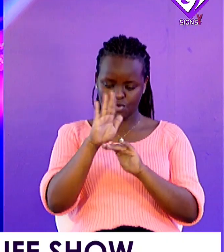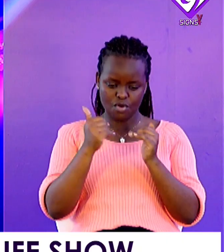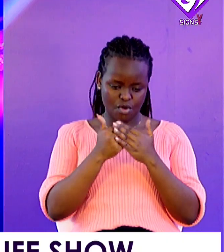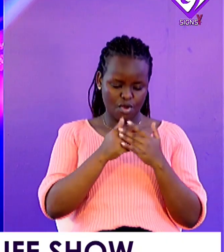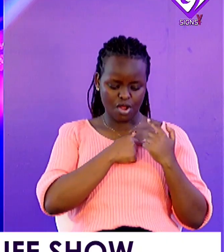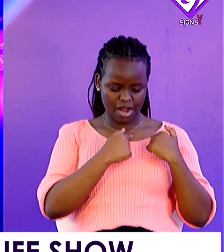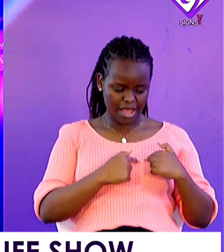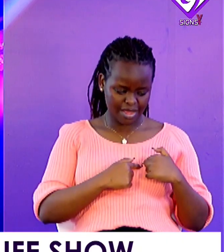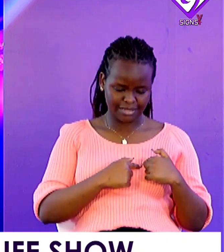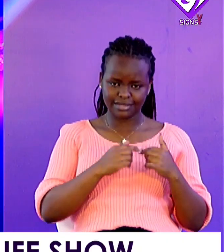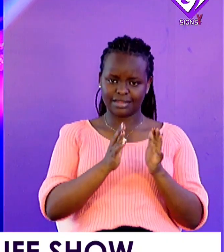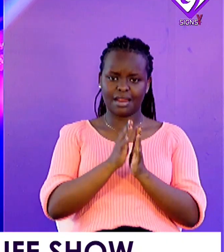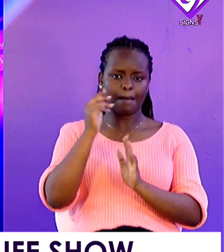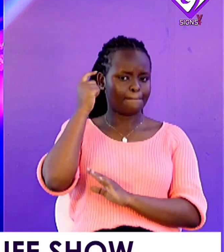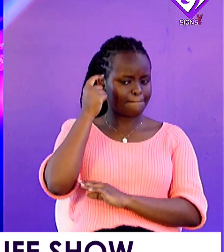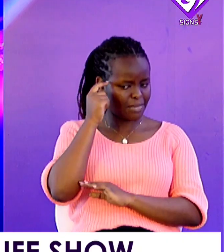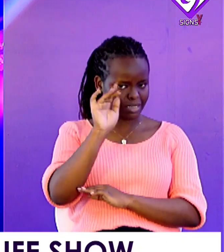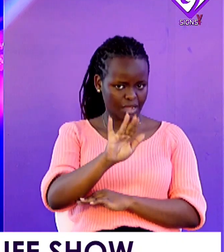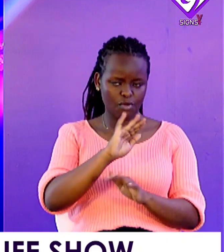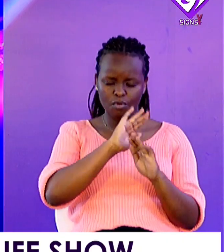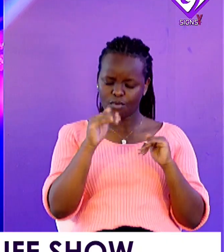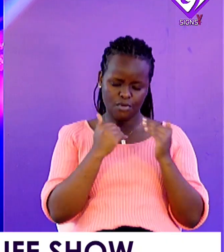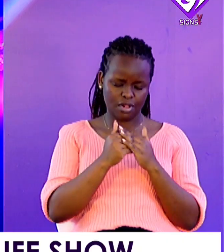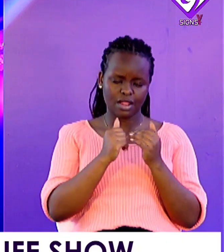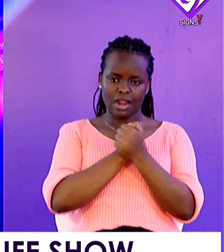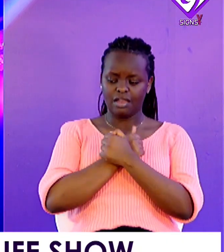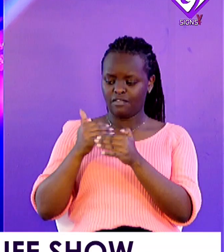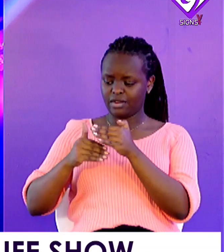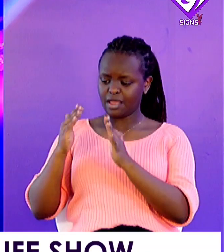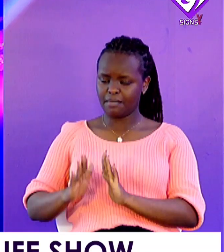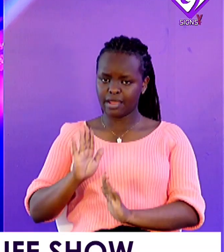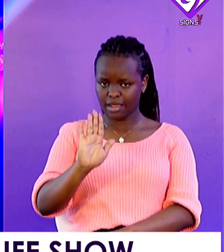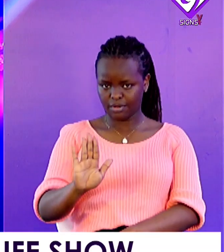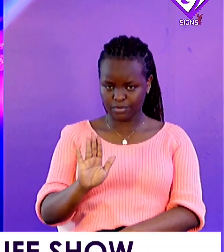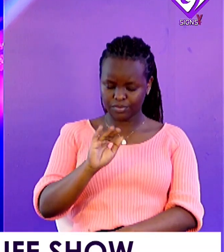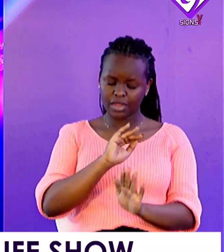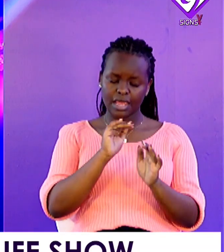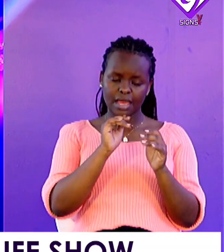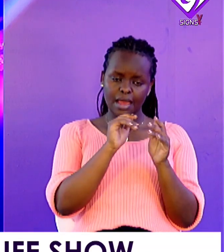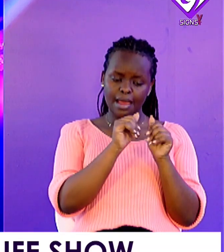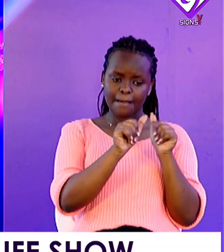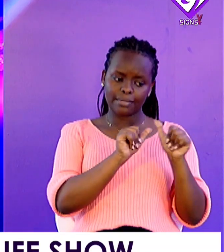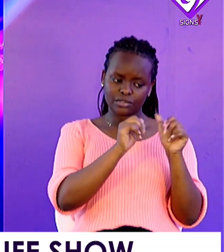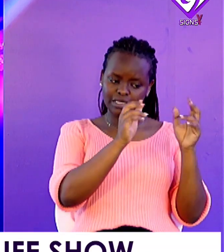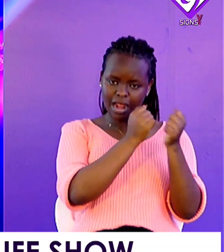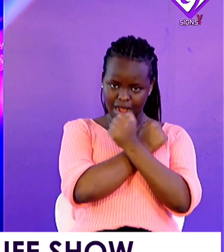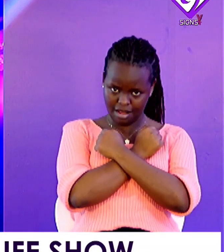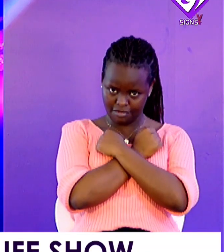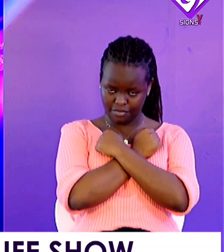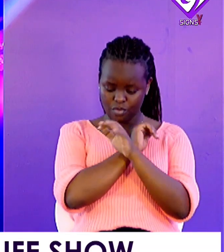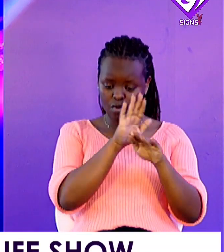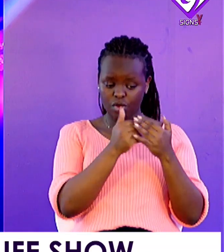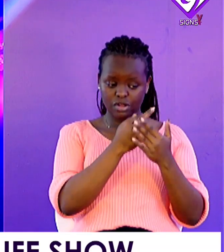love your neighbor. So about the issue of love, every religion has a role to